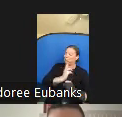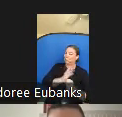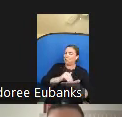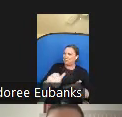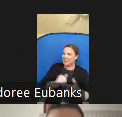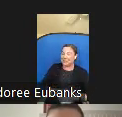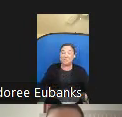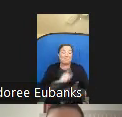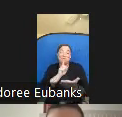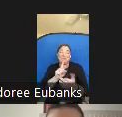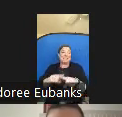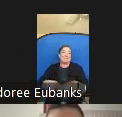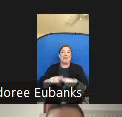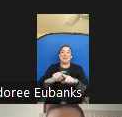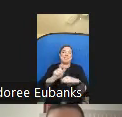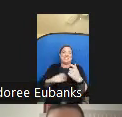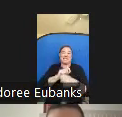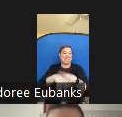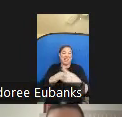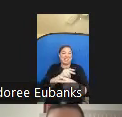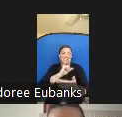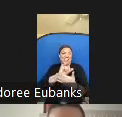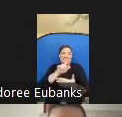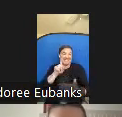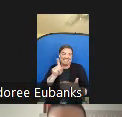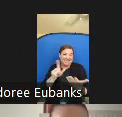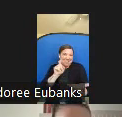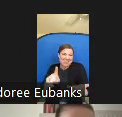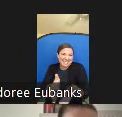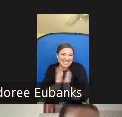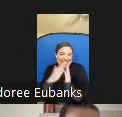on the specifics of the question.